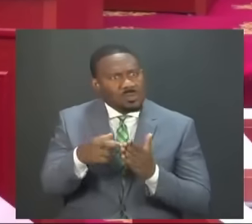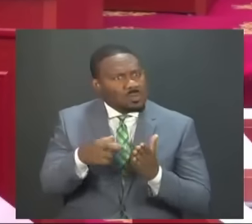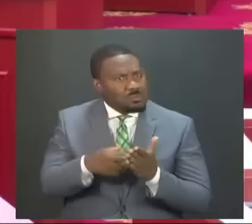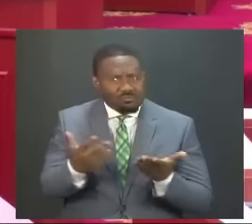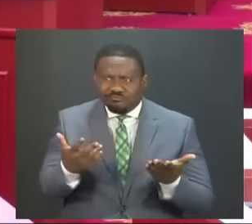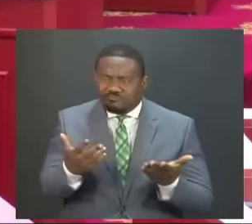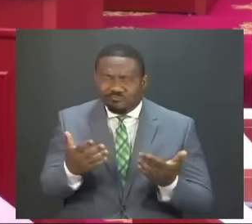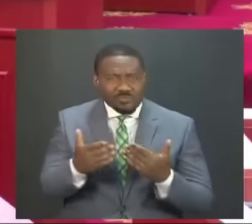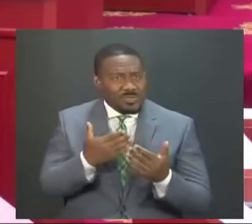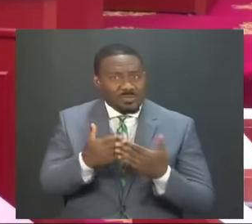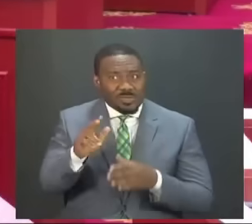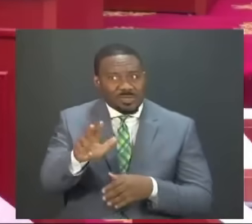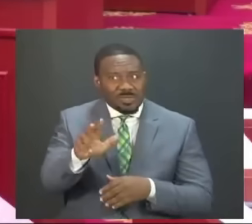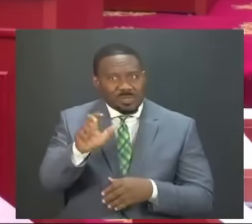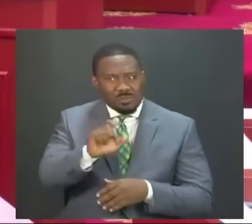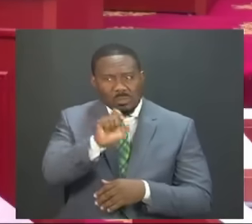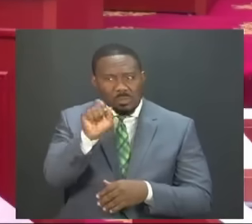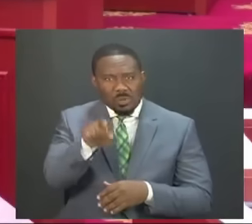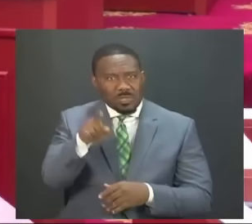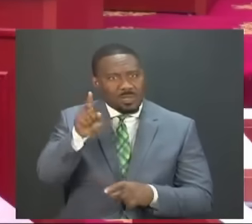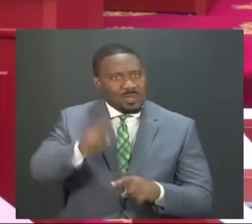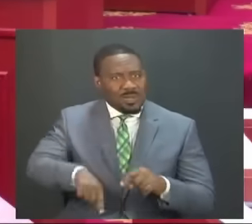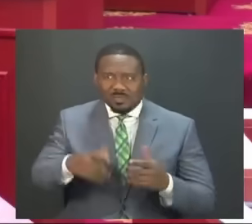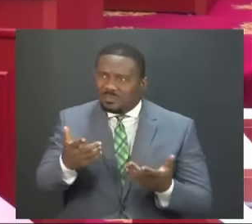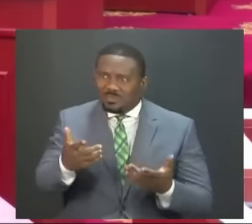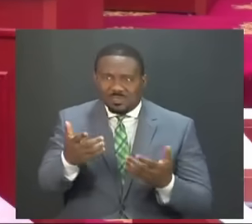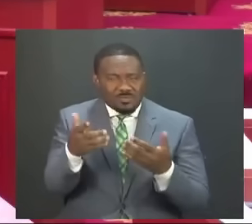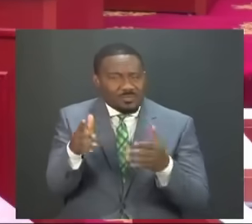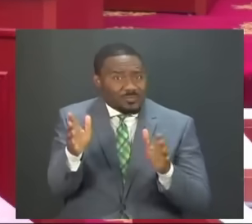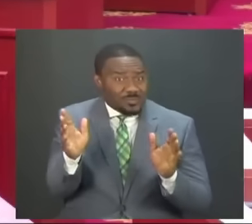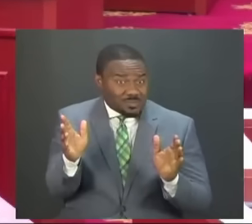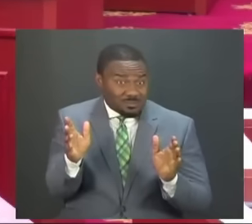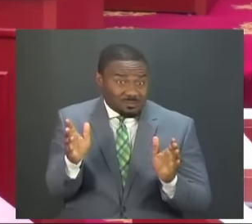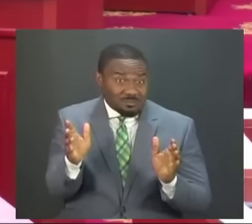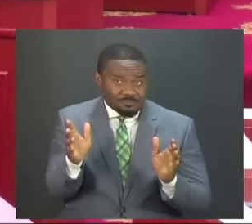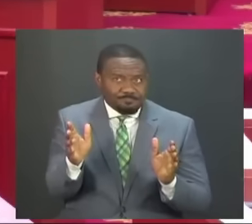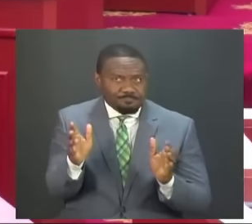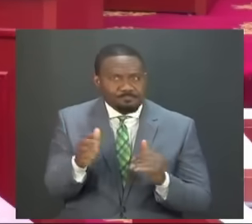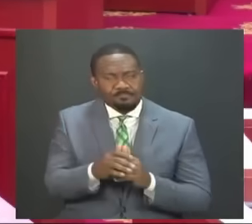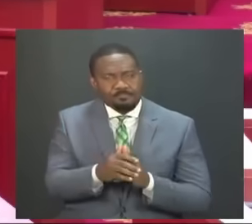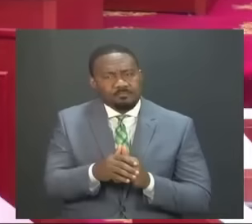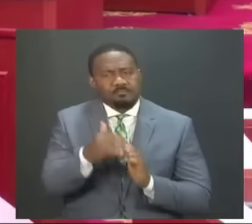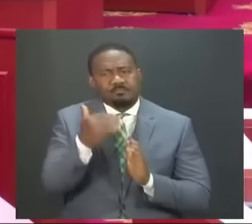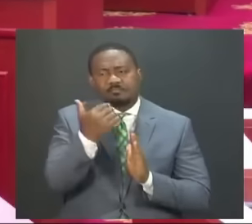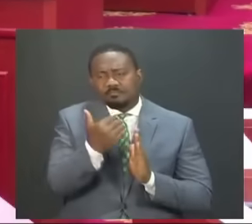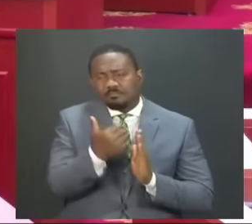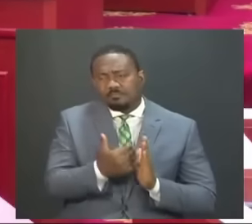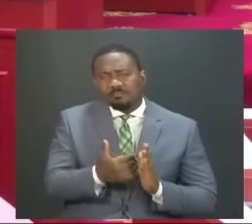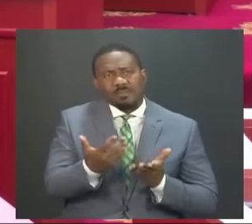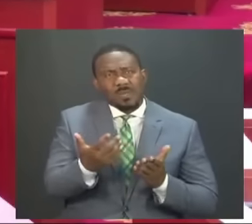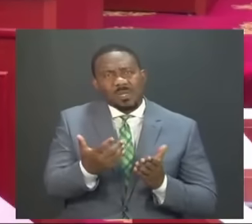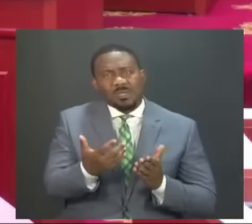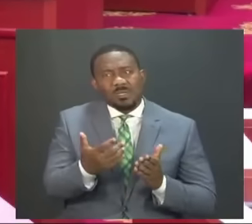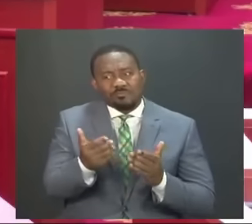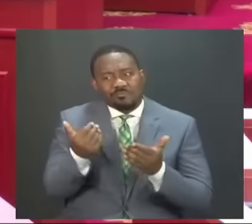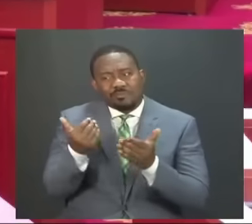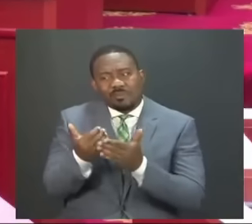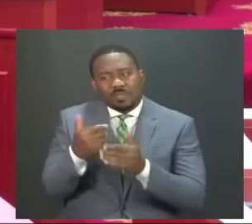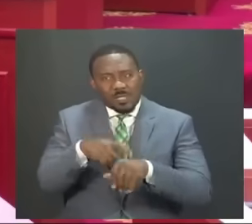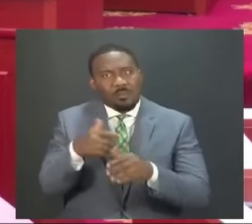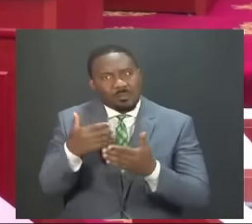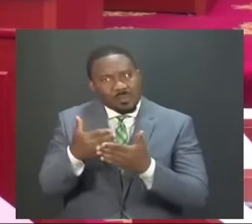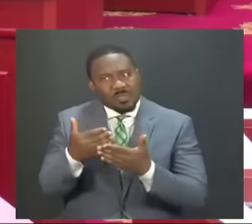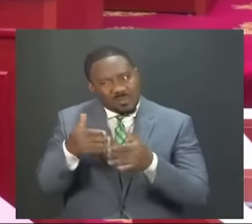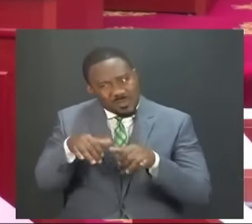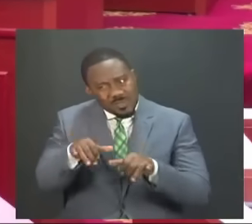accommodate them. And we can also agree that even as we consider budget, we will still try and then accommodate